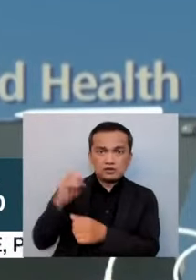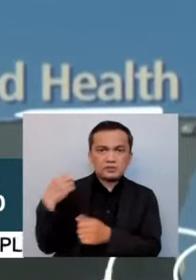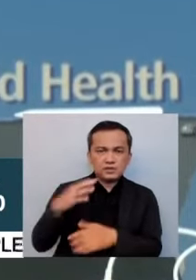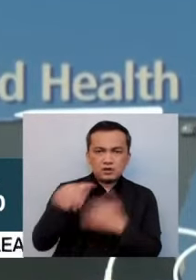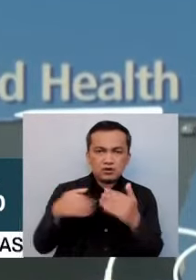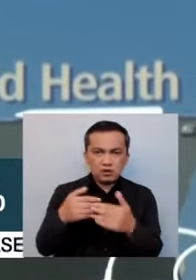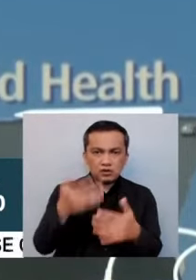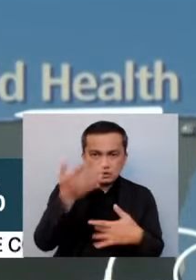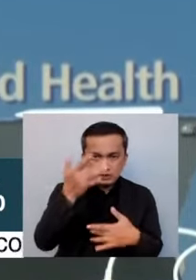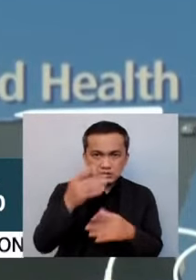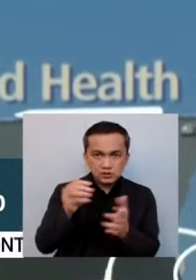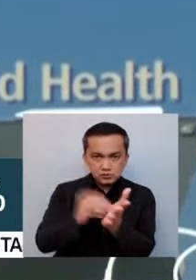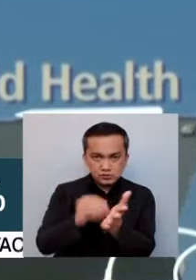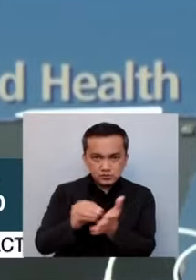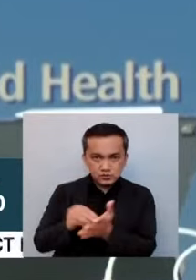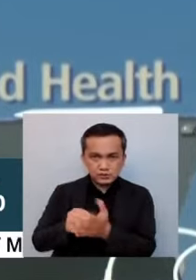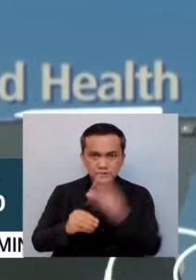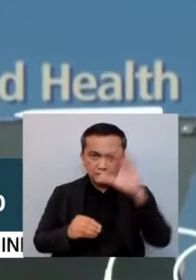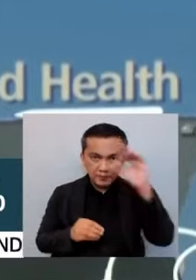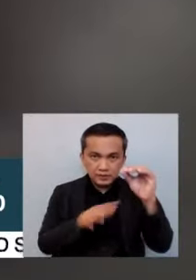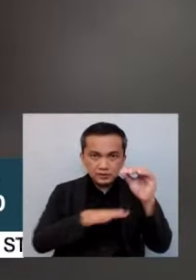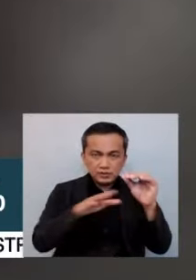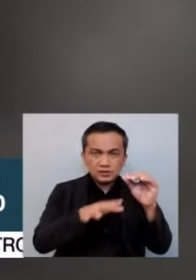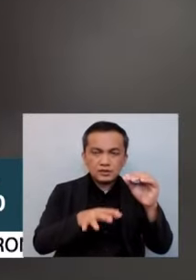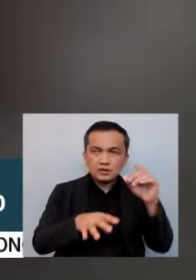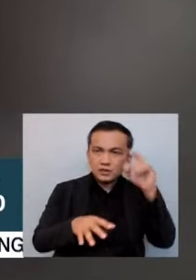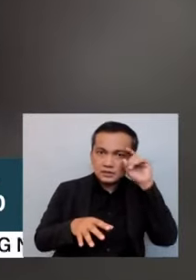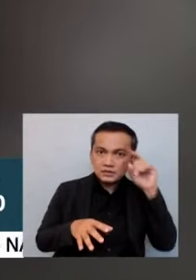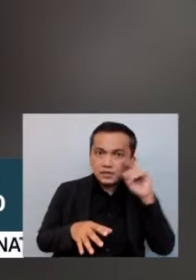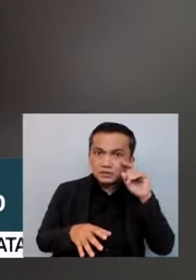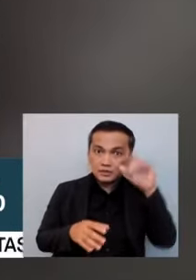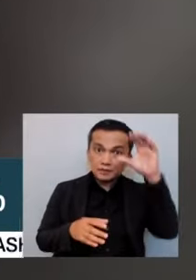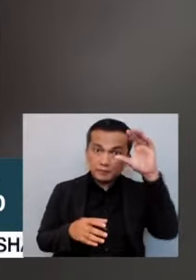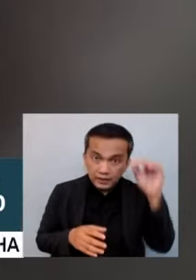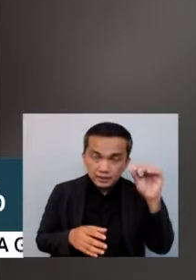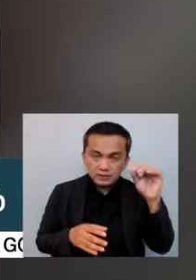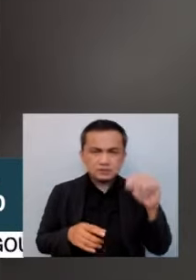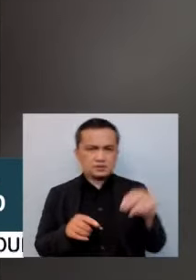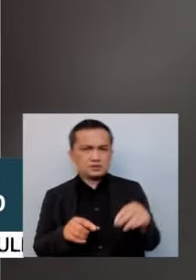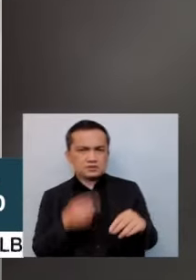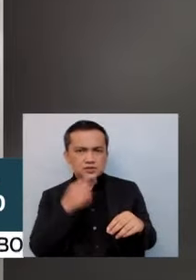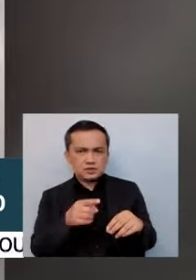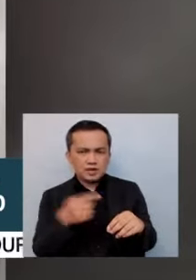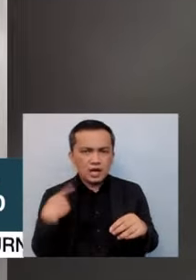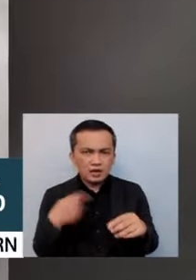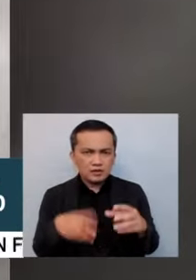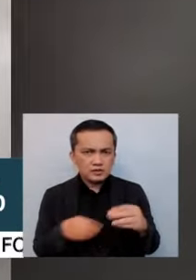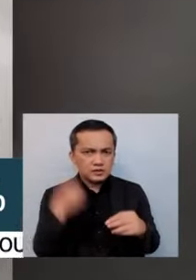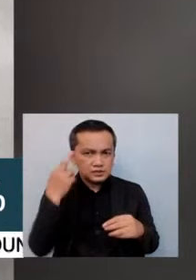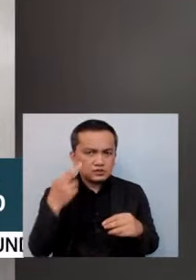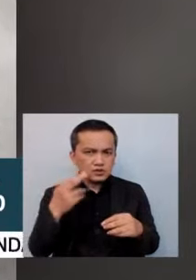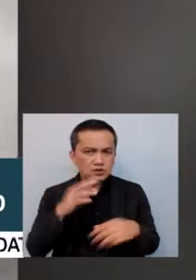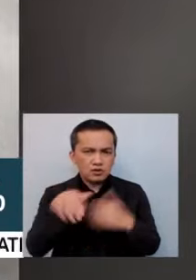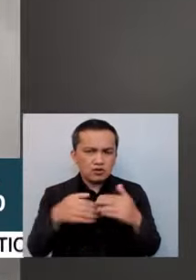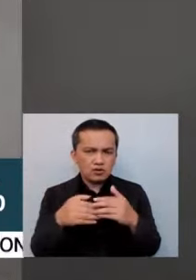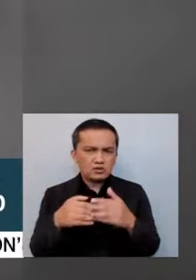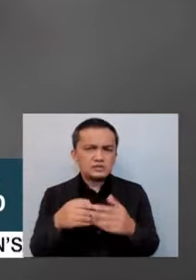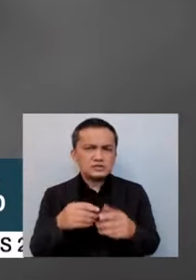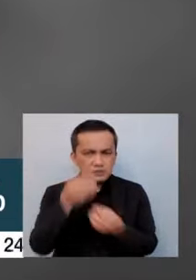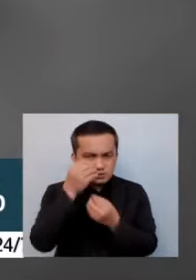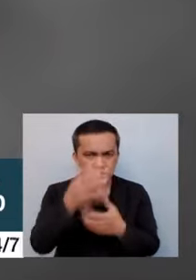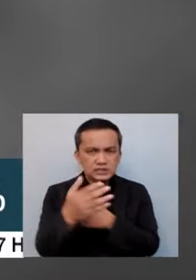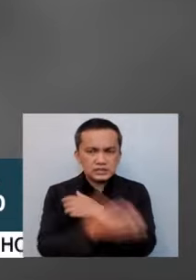to be reported among men who have sex with men, which, quote, underscores the importance for all countries to design and deliver